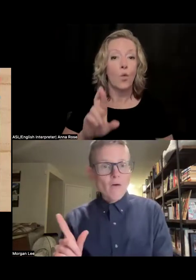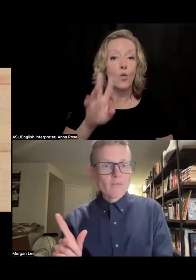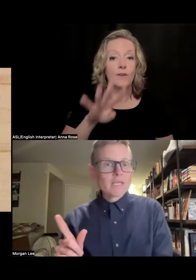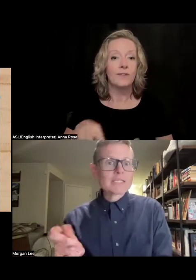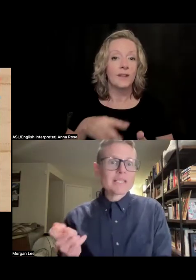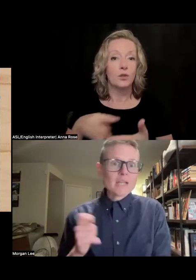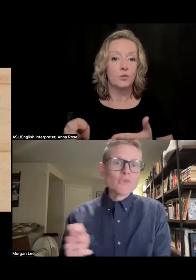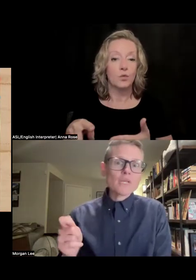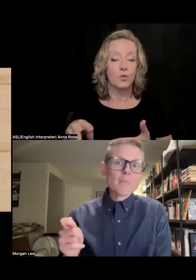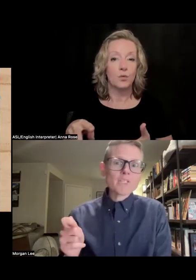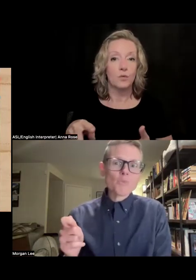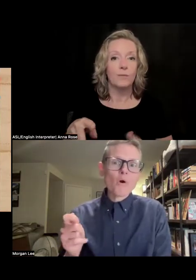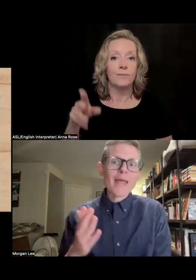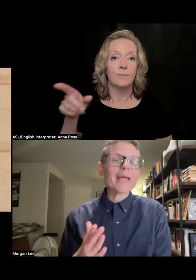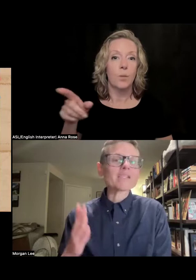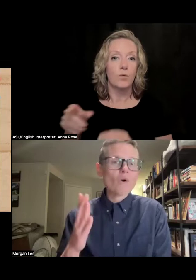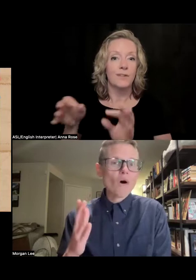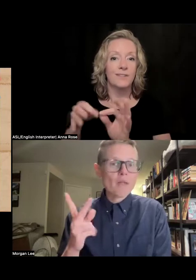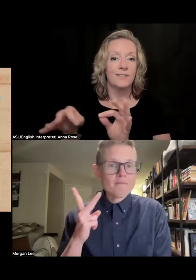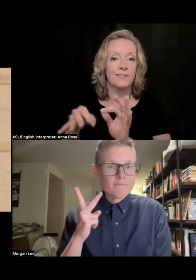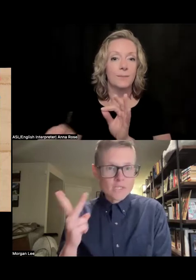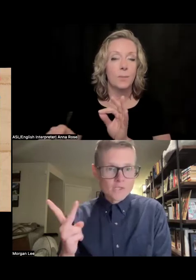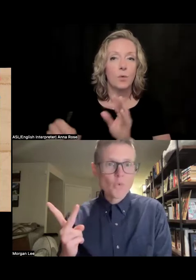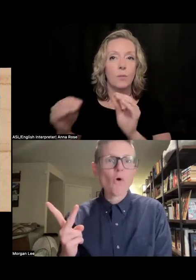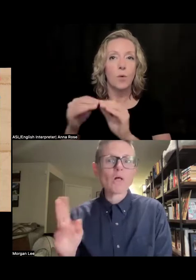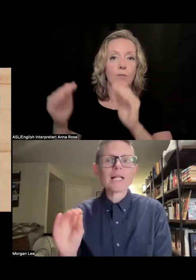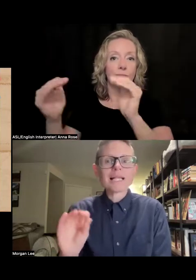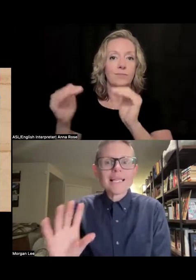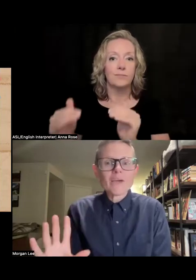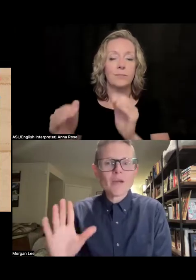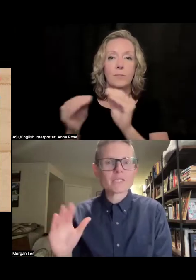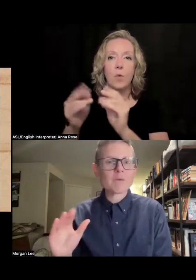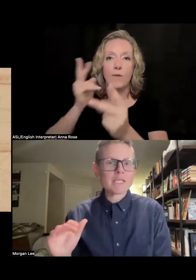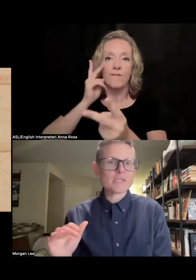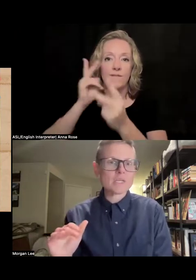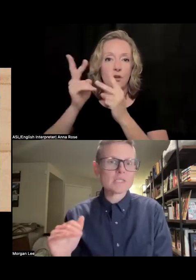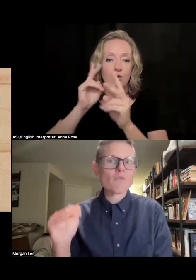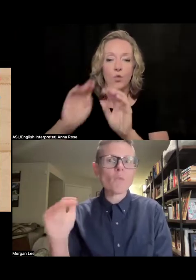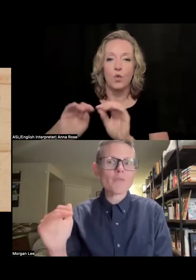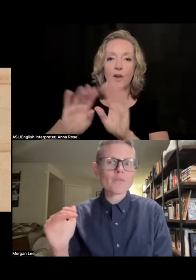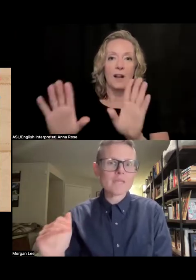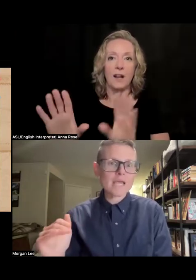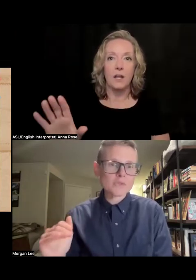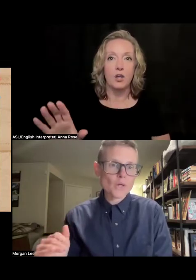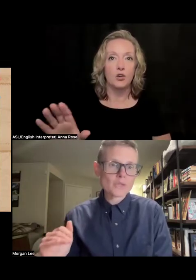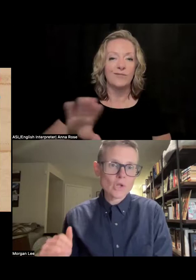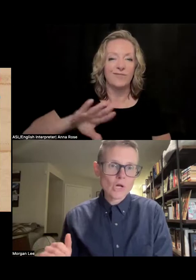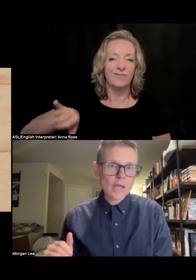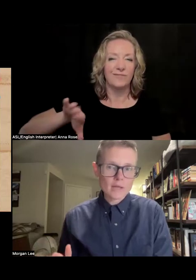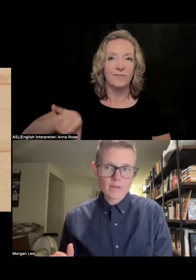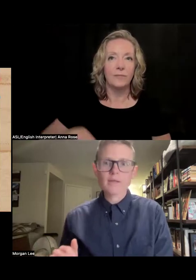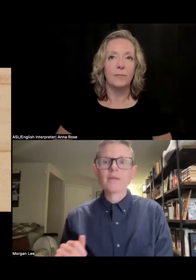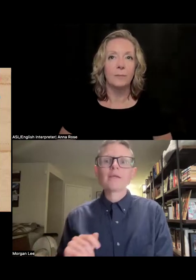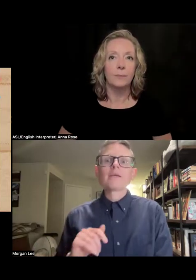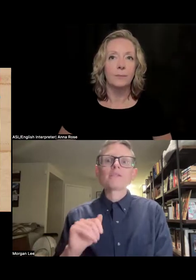Mr. L, instead you need a much more hands-on, visual, clear expectations of what the day is going to look